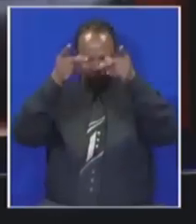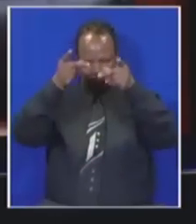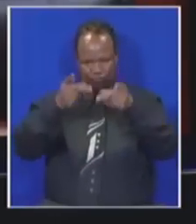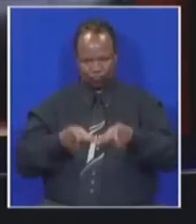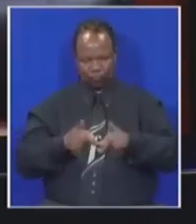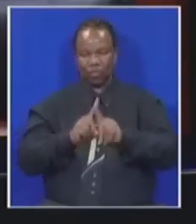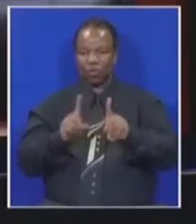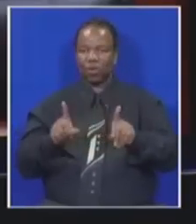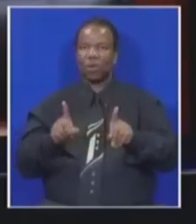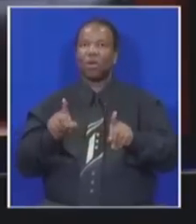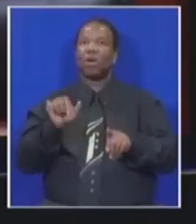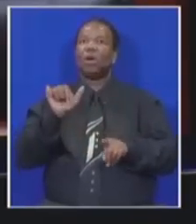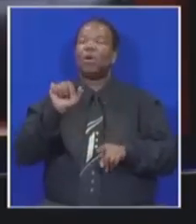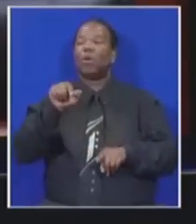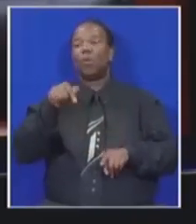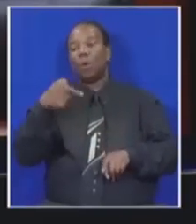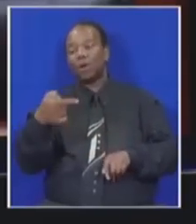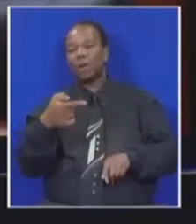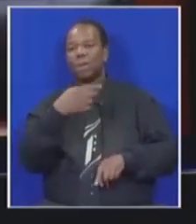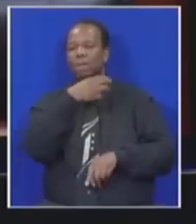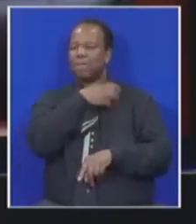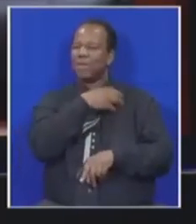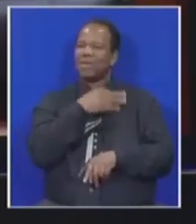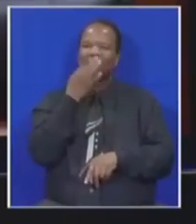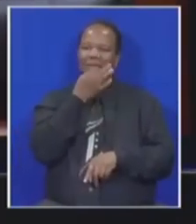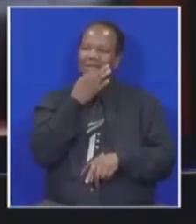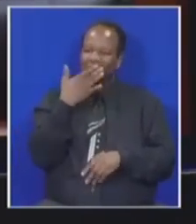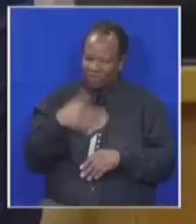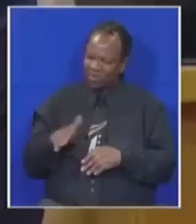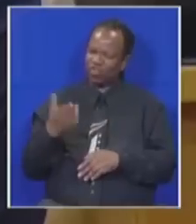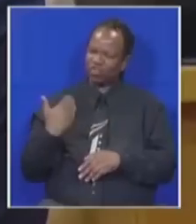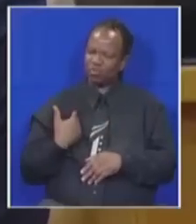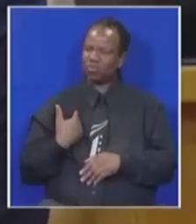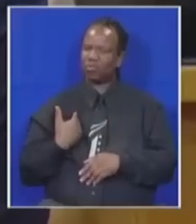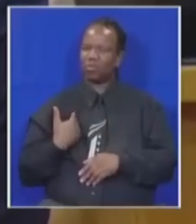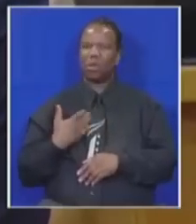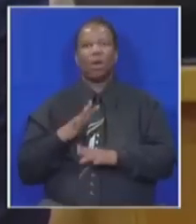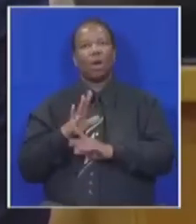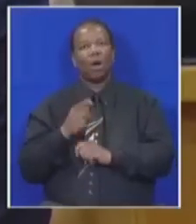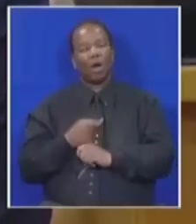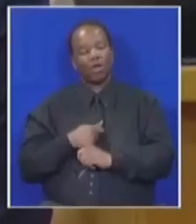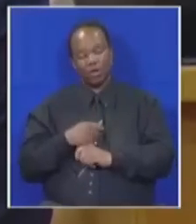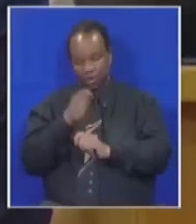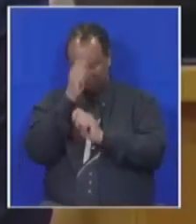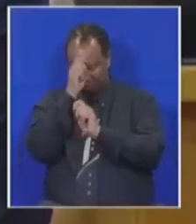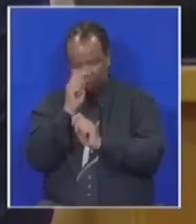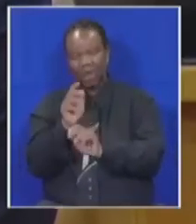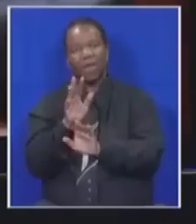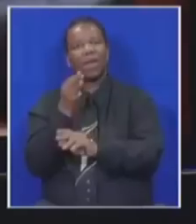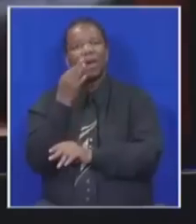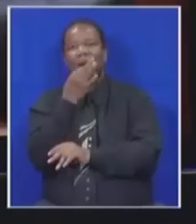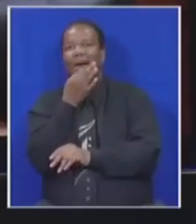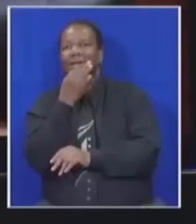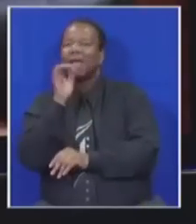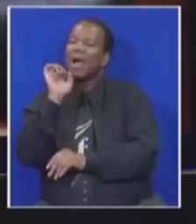on what the Honorable Minister is saying. Madam House Chair, with respect, it is a... I said I'm going to